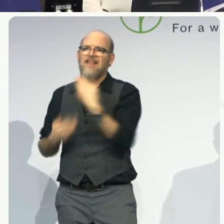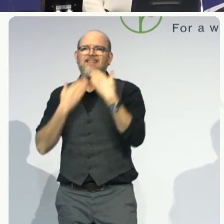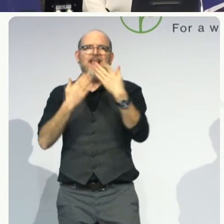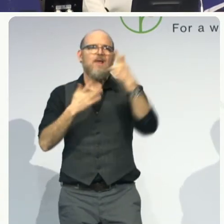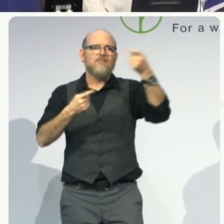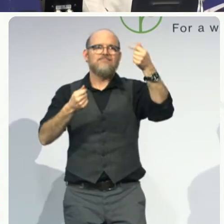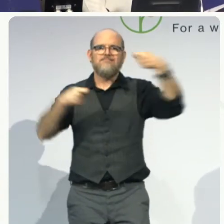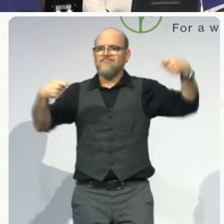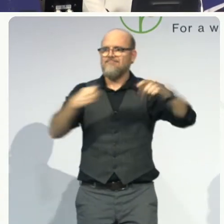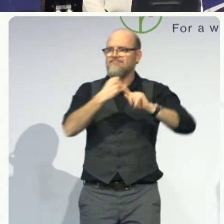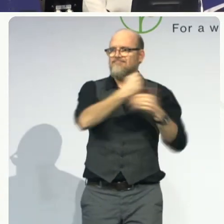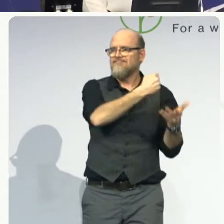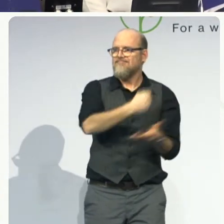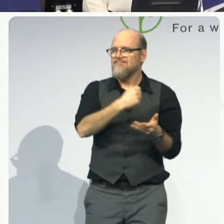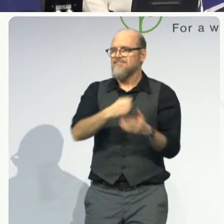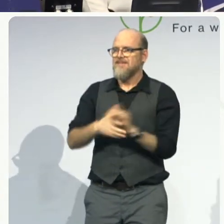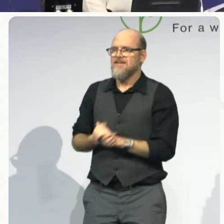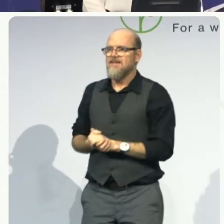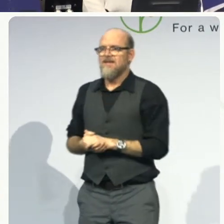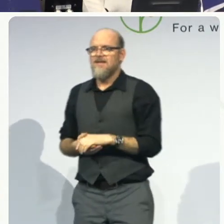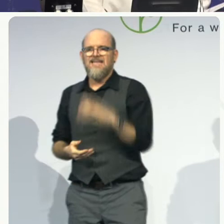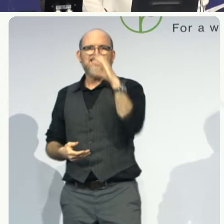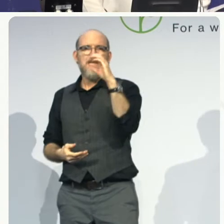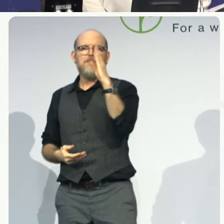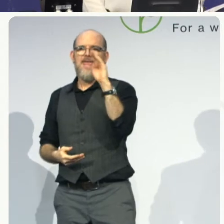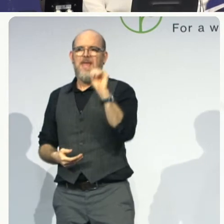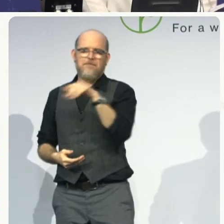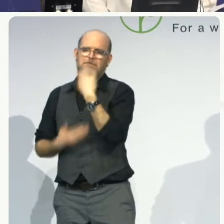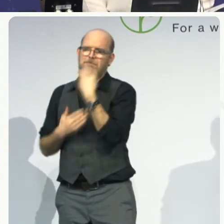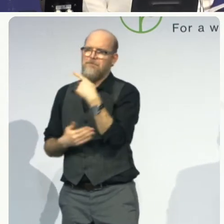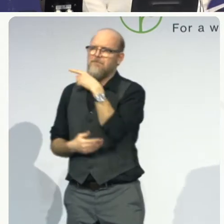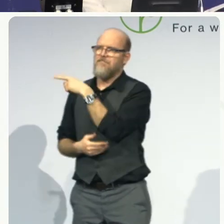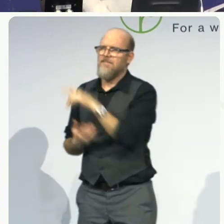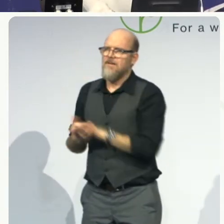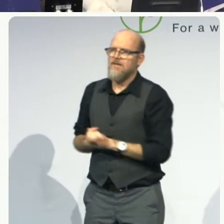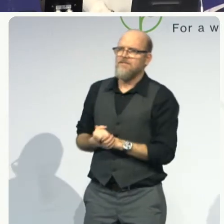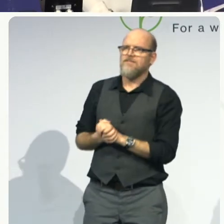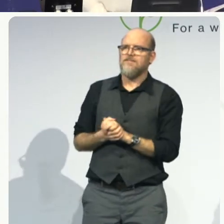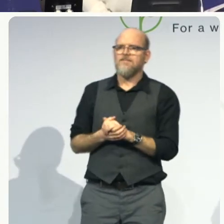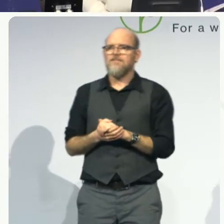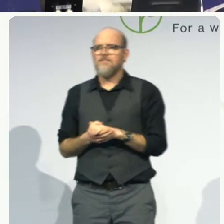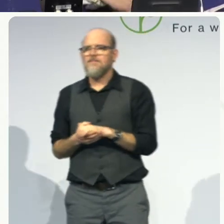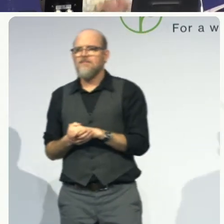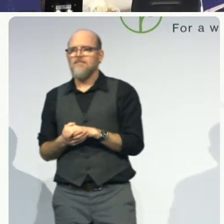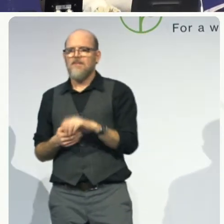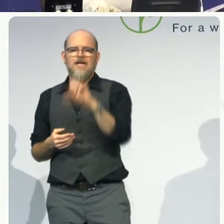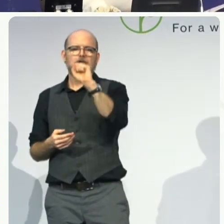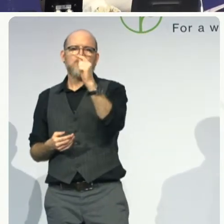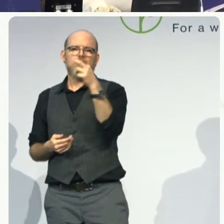Strachan Foundation, and the Archdiocese of Osaka. However, we recognize that donors come and go,